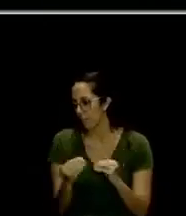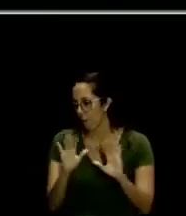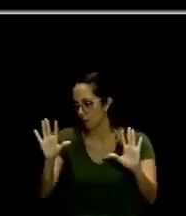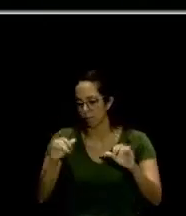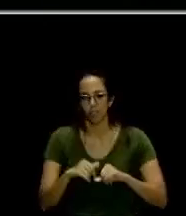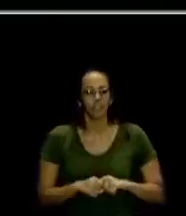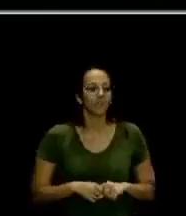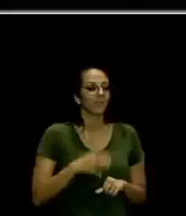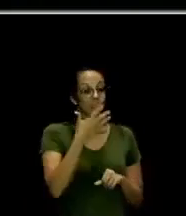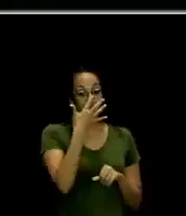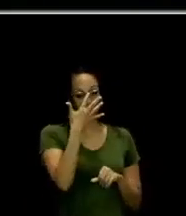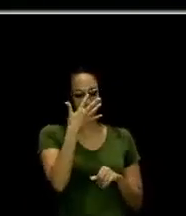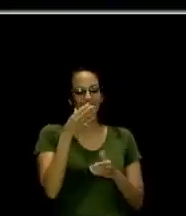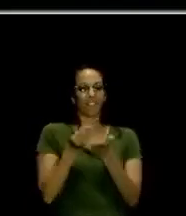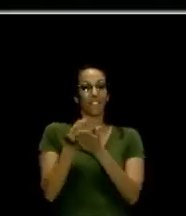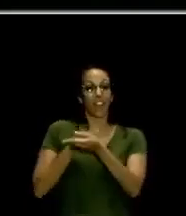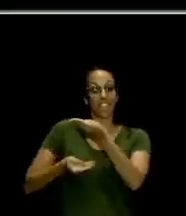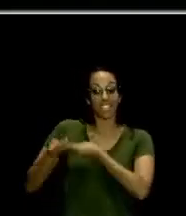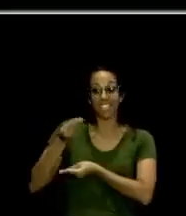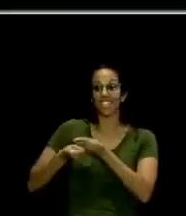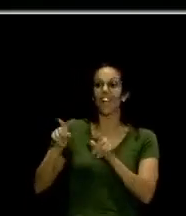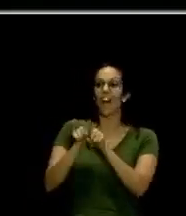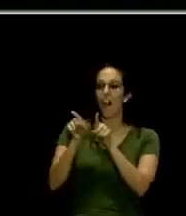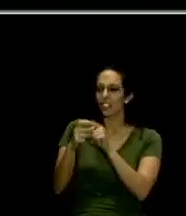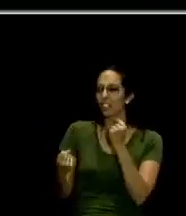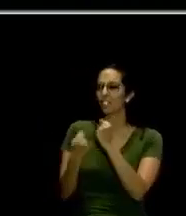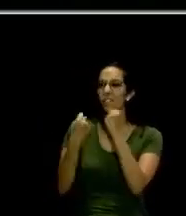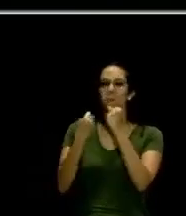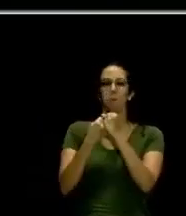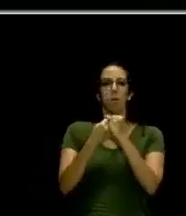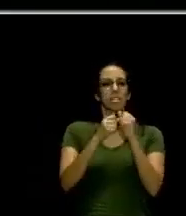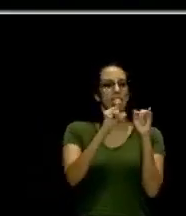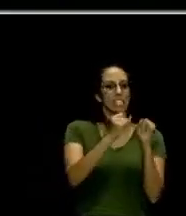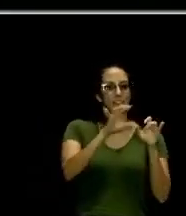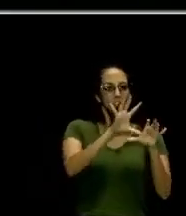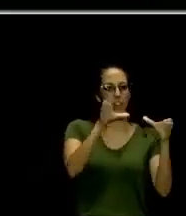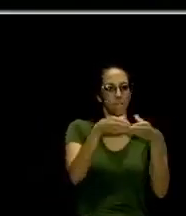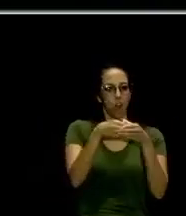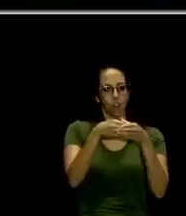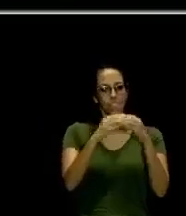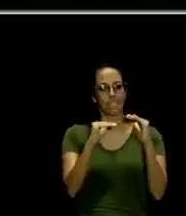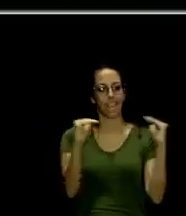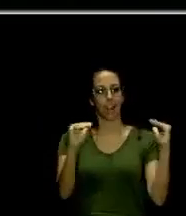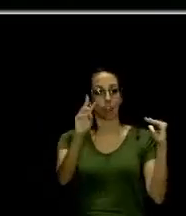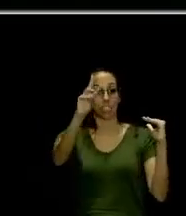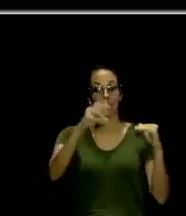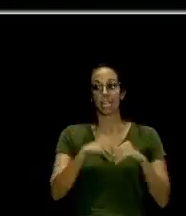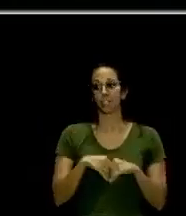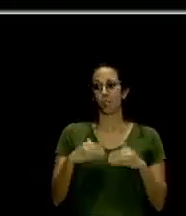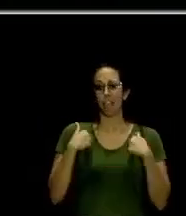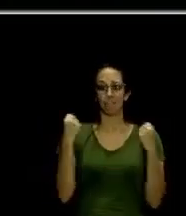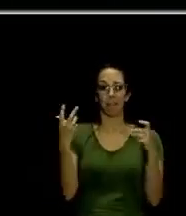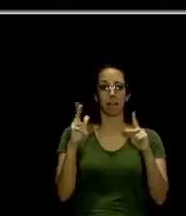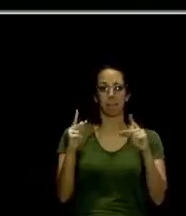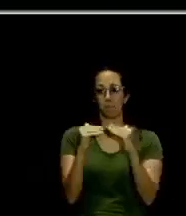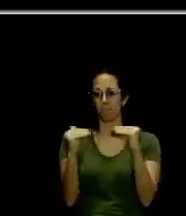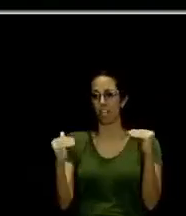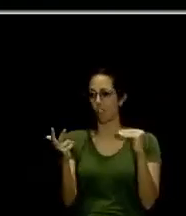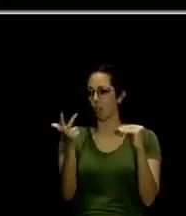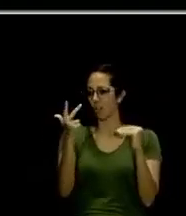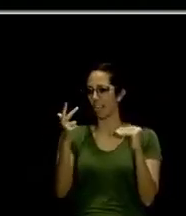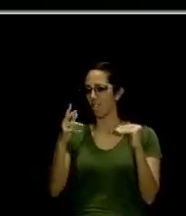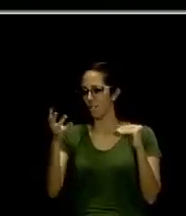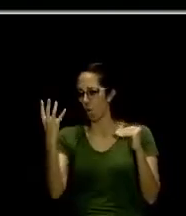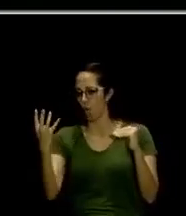11:30. The funding also supports individuals in category 6 who have siblings in categories 3, 4, or 5.